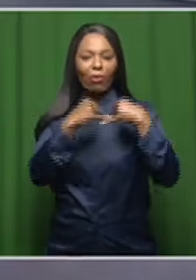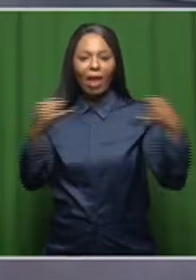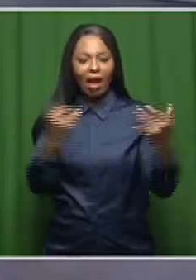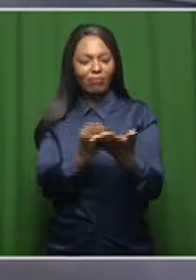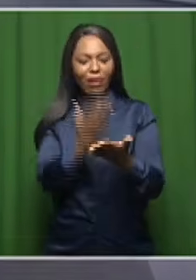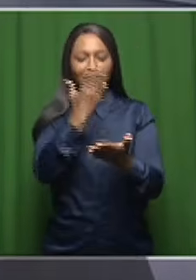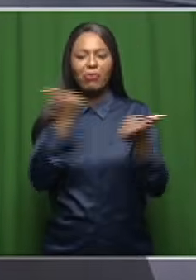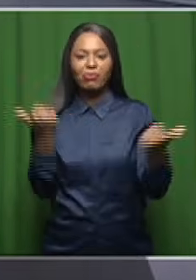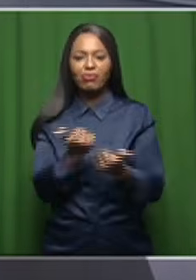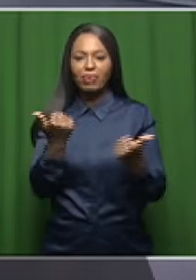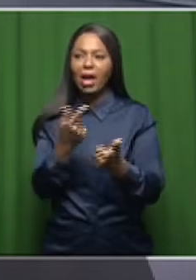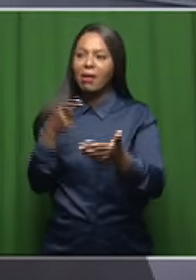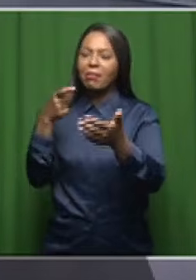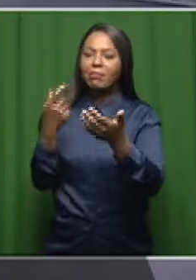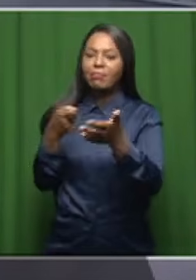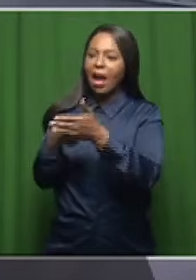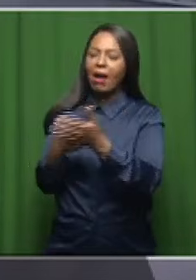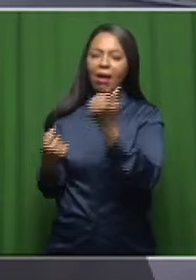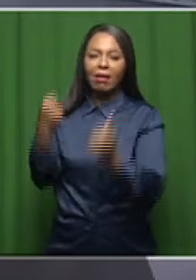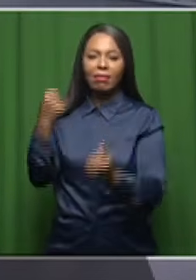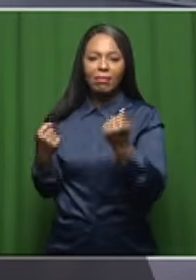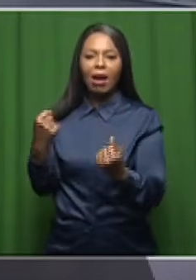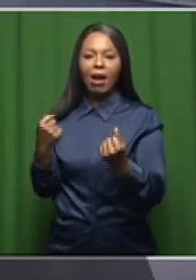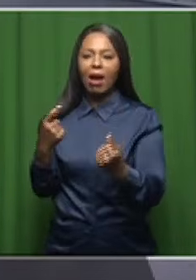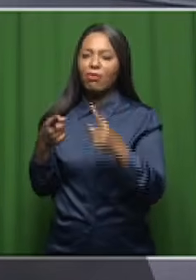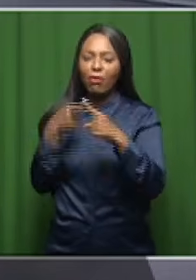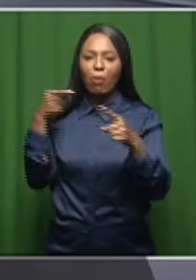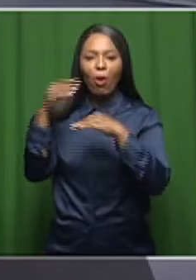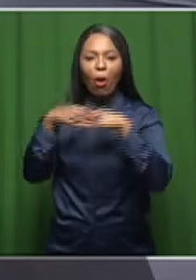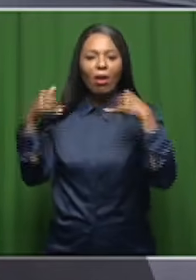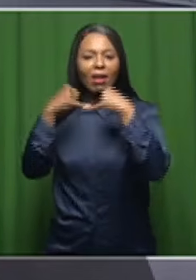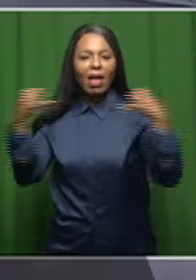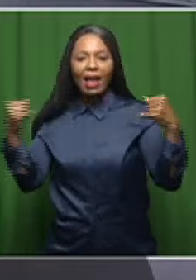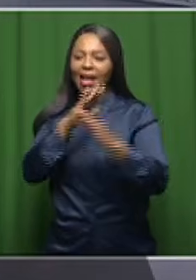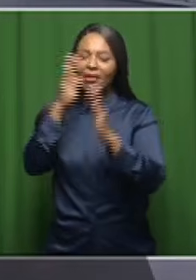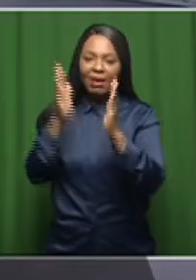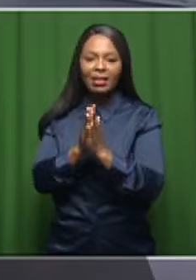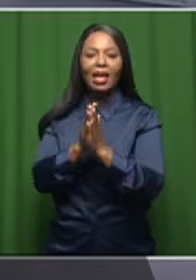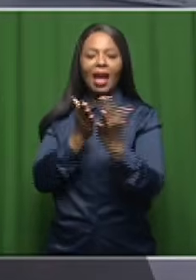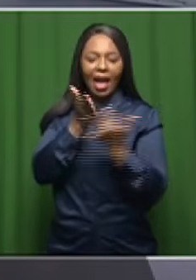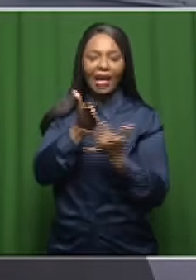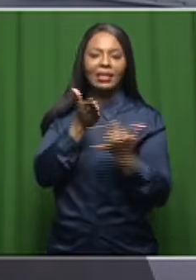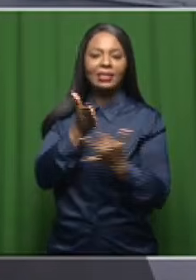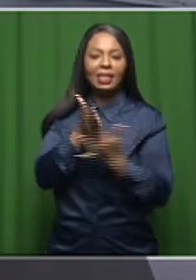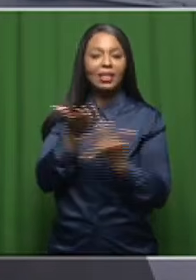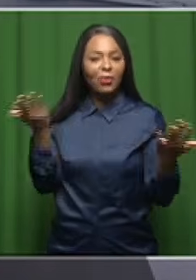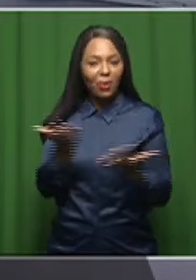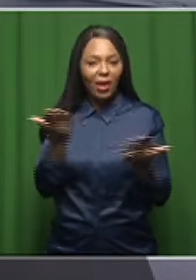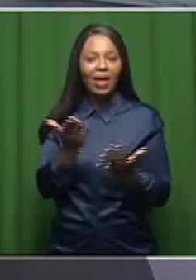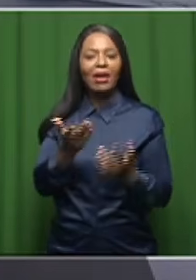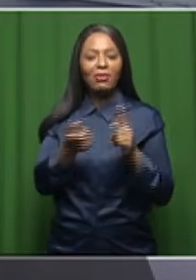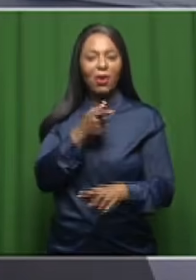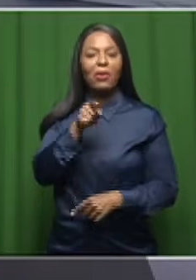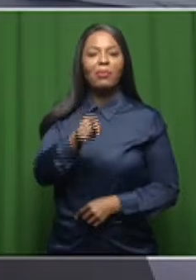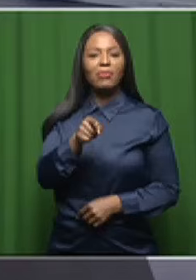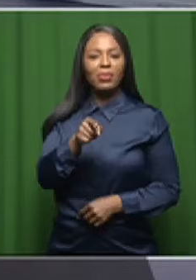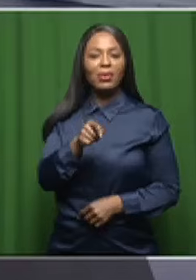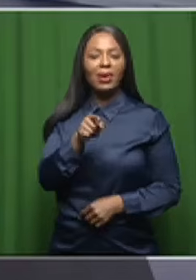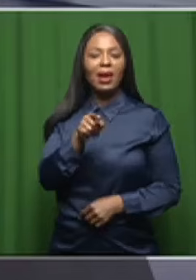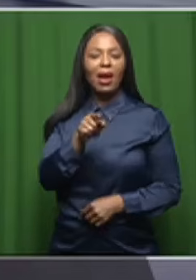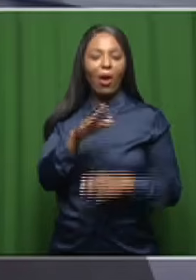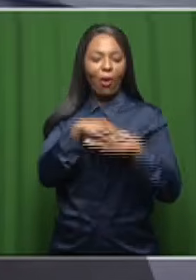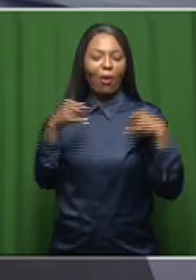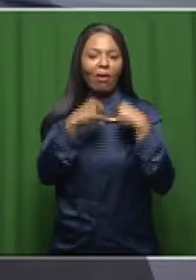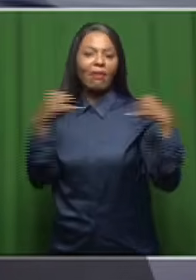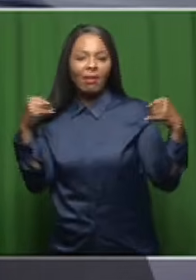You get a car, you start working. Imagine. Again, you'll be able to access all that information on the data. So that's what